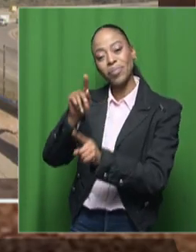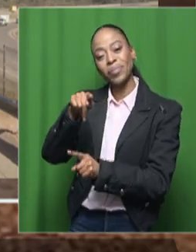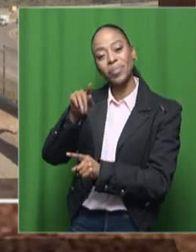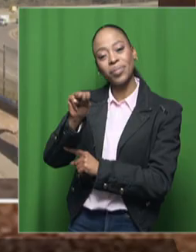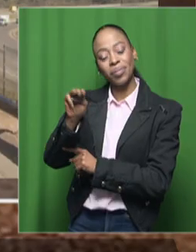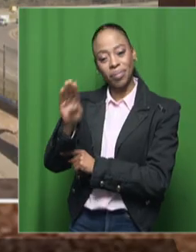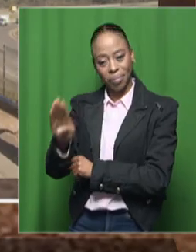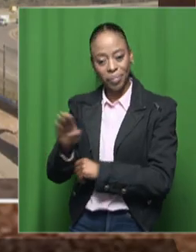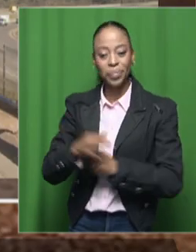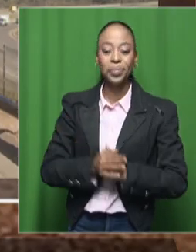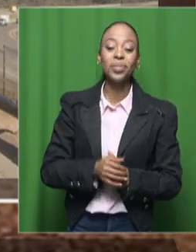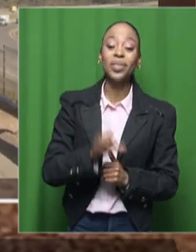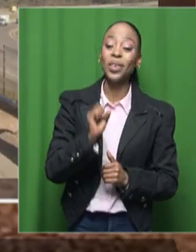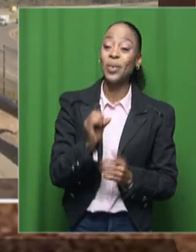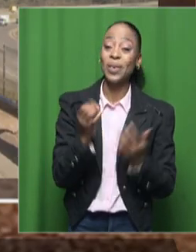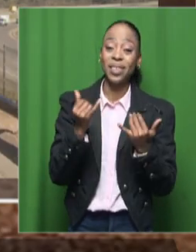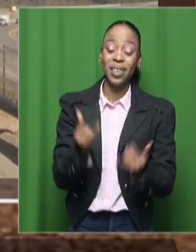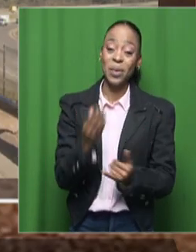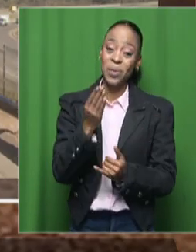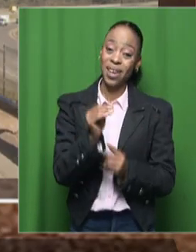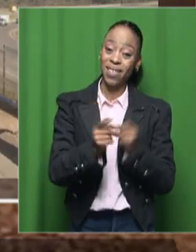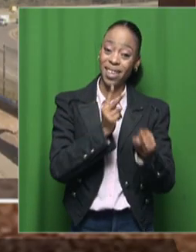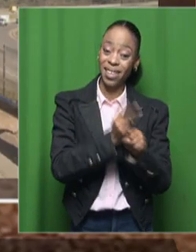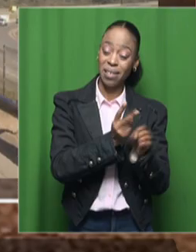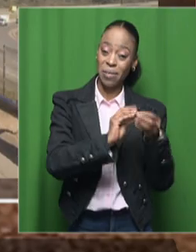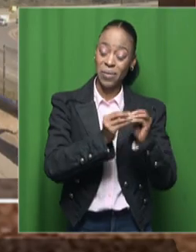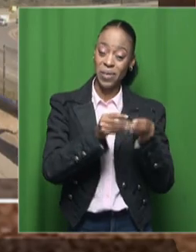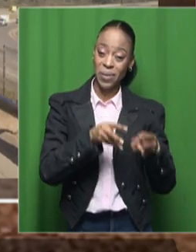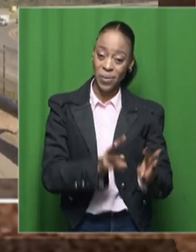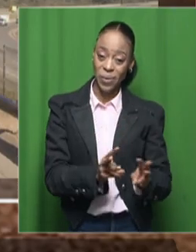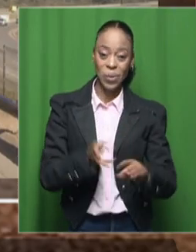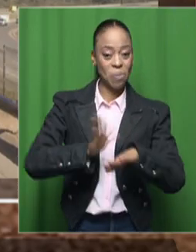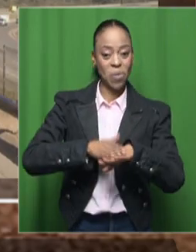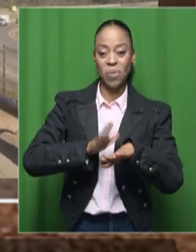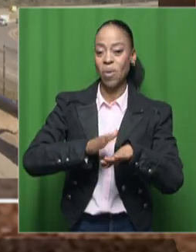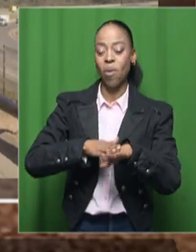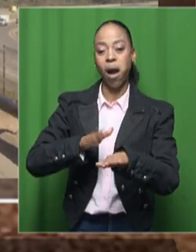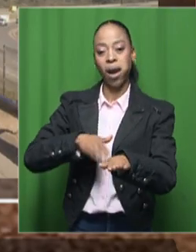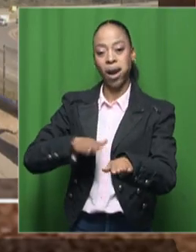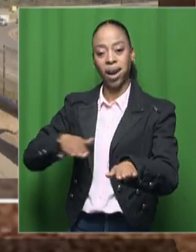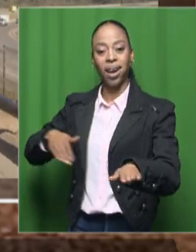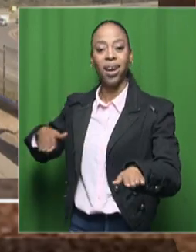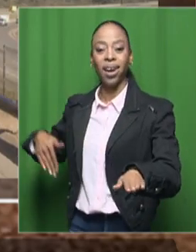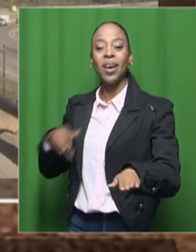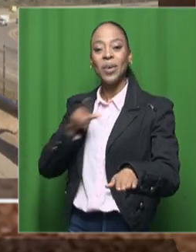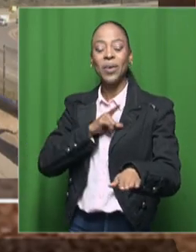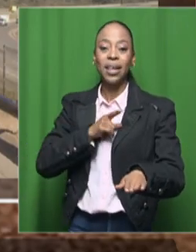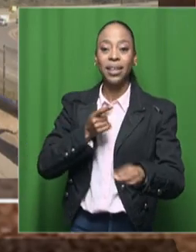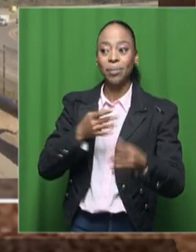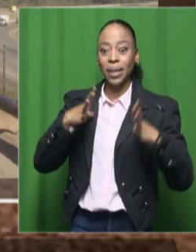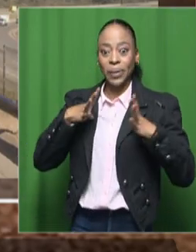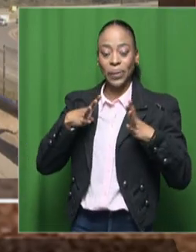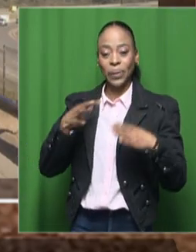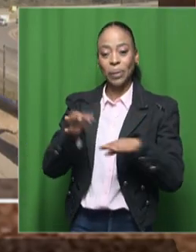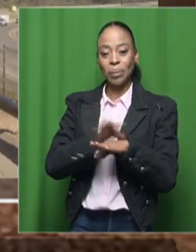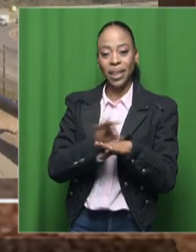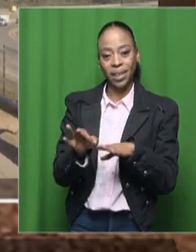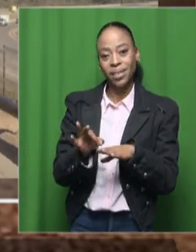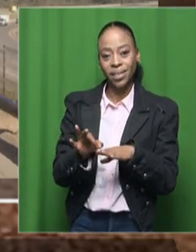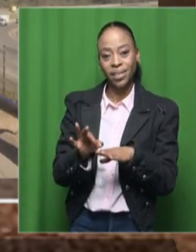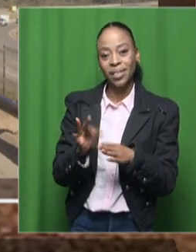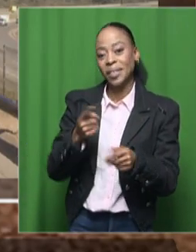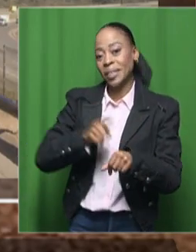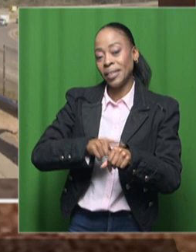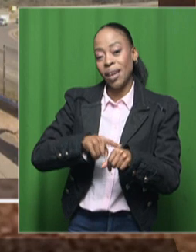They stay there, and you've now got this section as well. So even more need to put extra time on your travels from